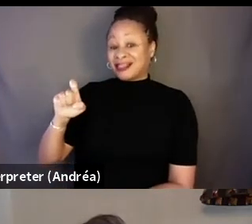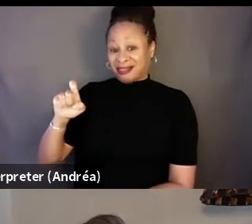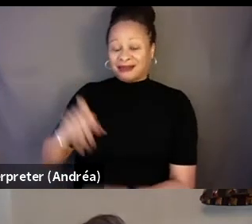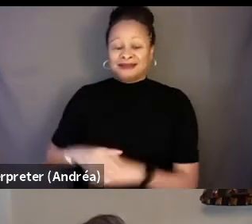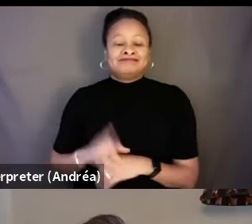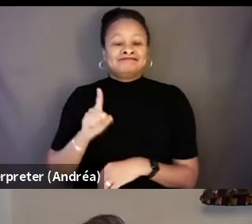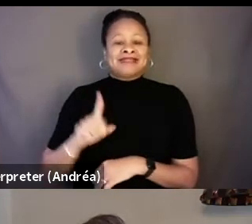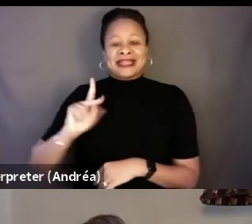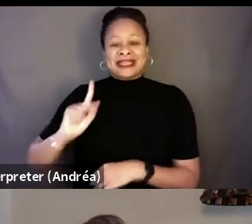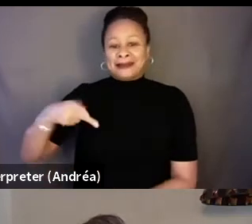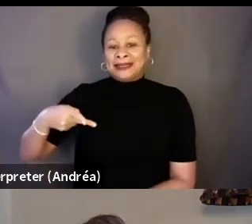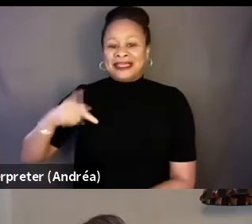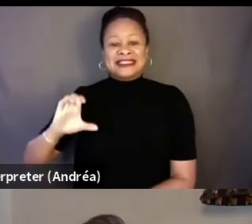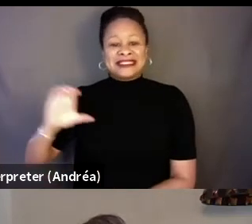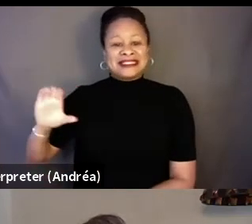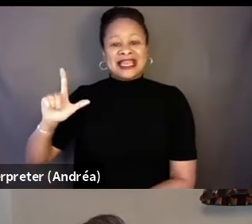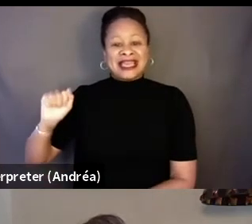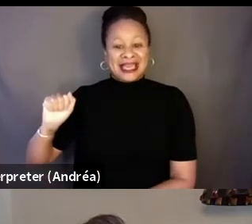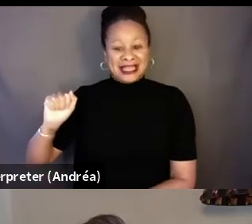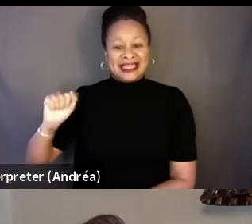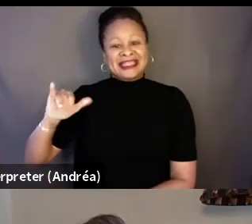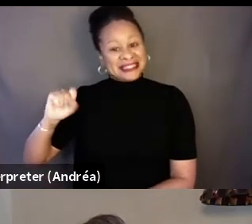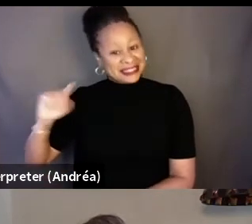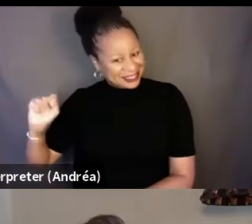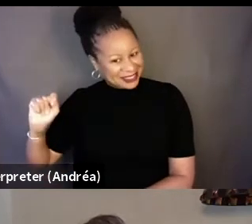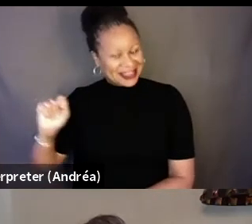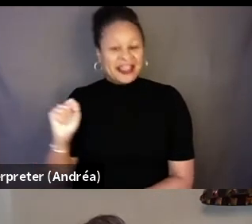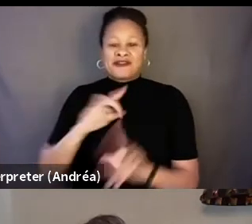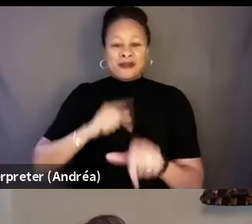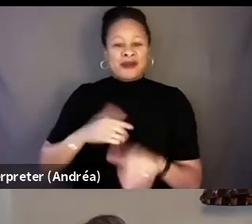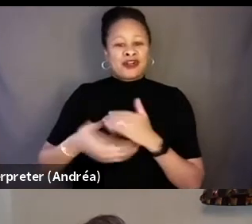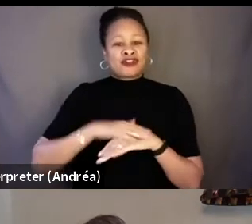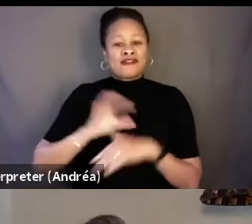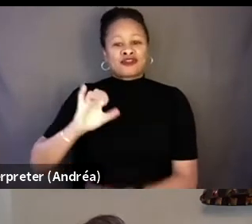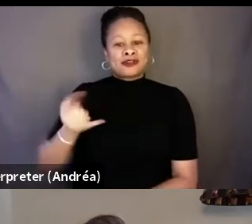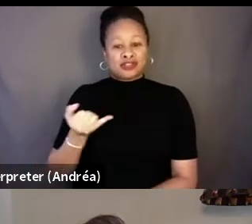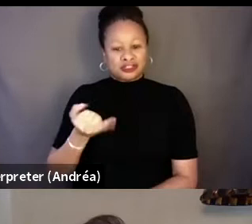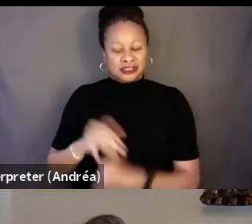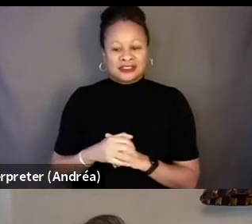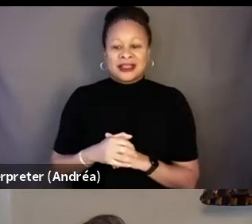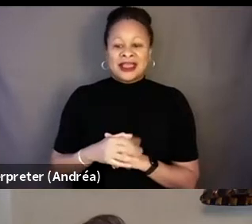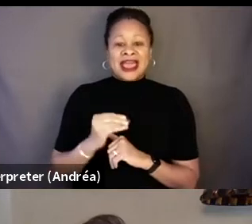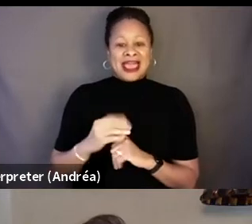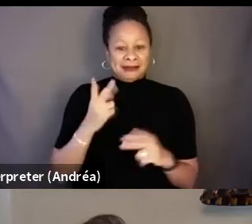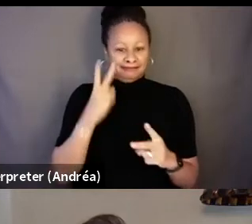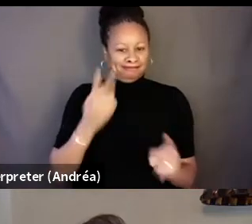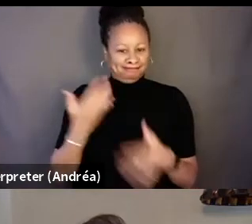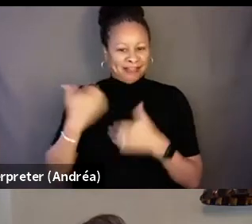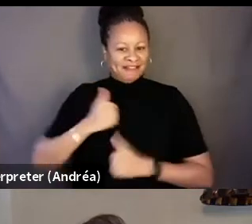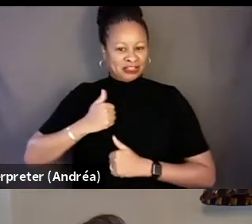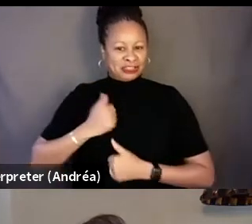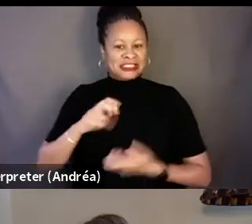a KPCC LA East reporter covering criminal justice and veterans